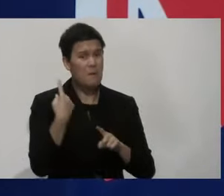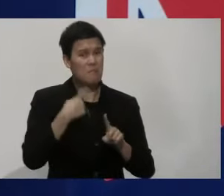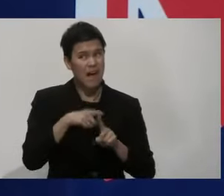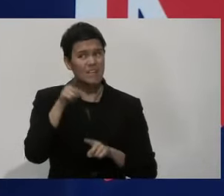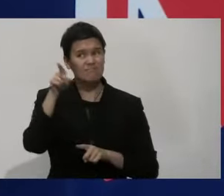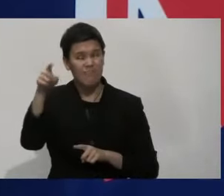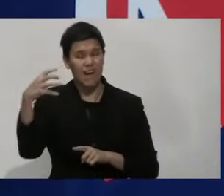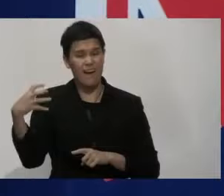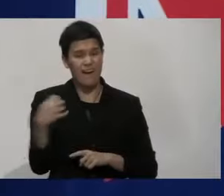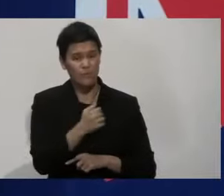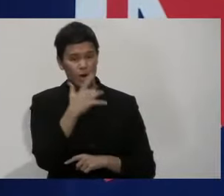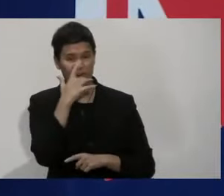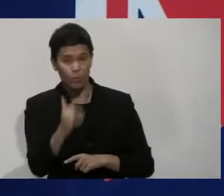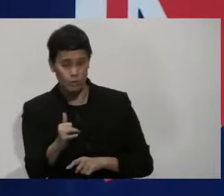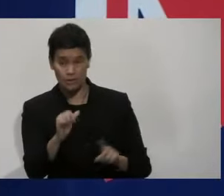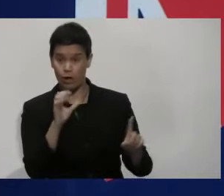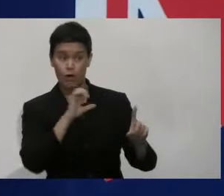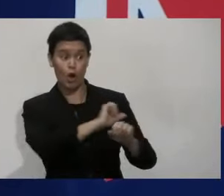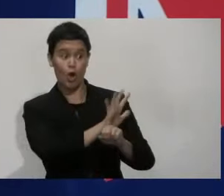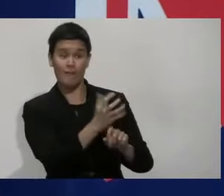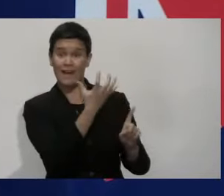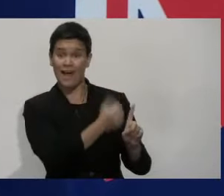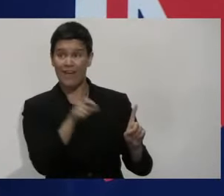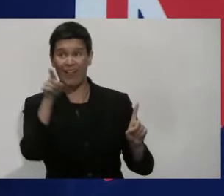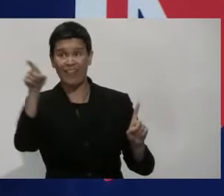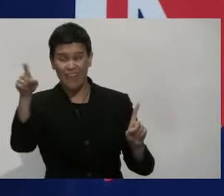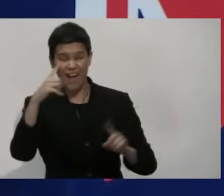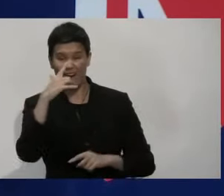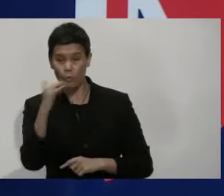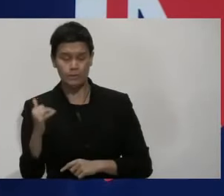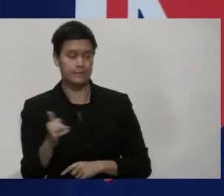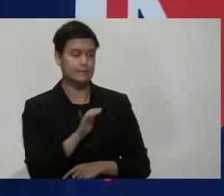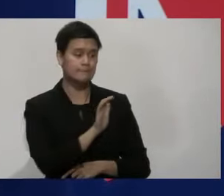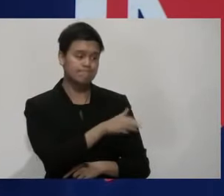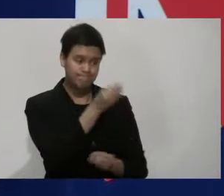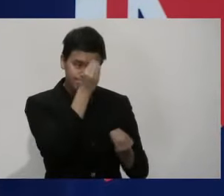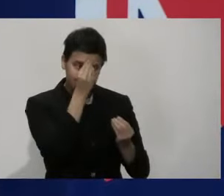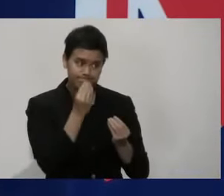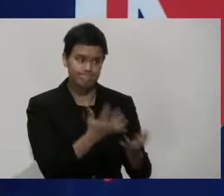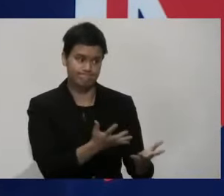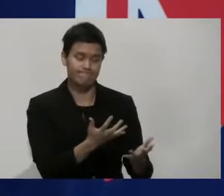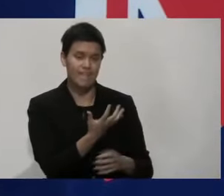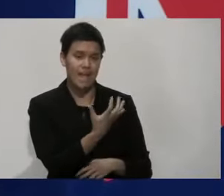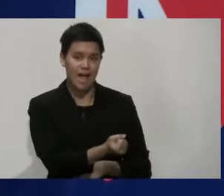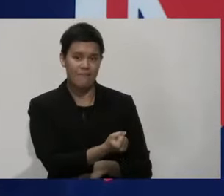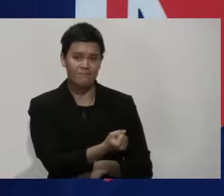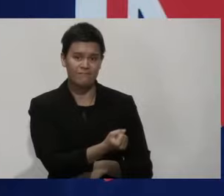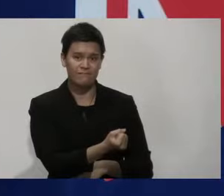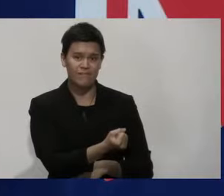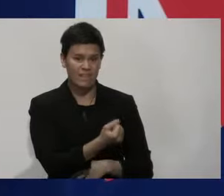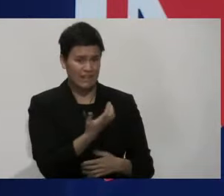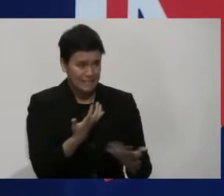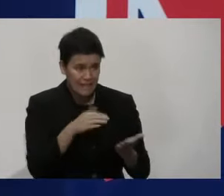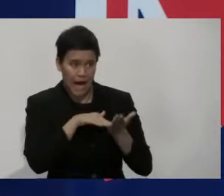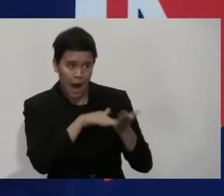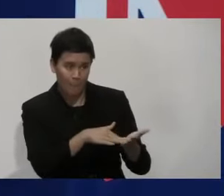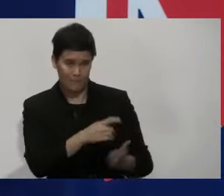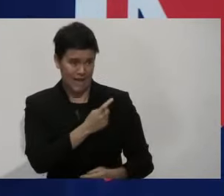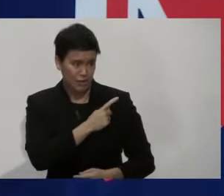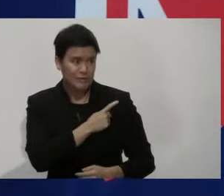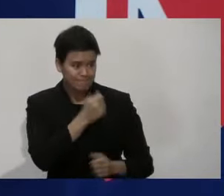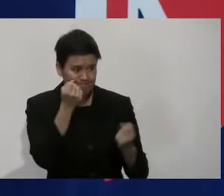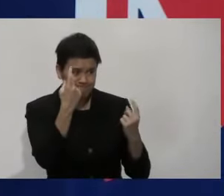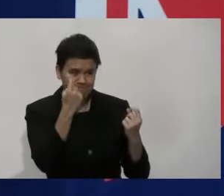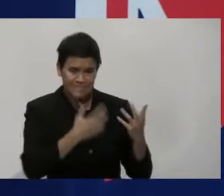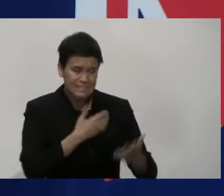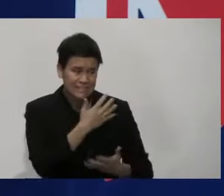picture of every move someone has made over a 14-day period. Not only do they do incredible work, they do a job